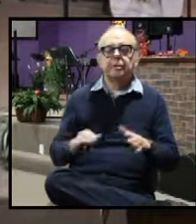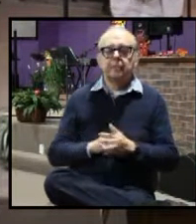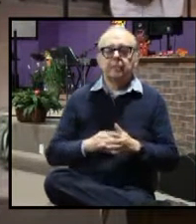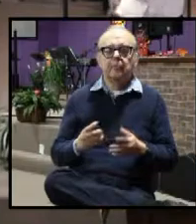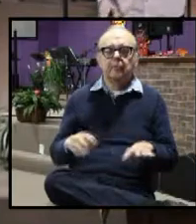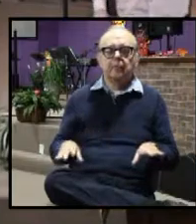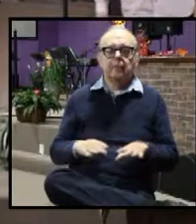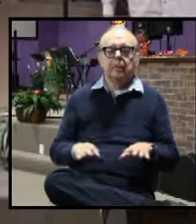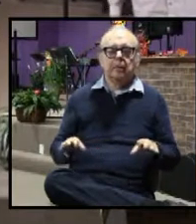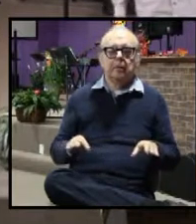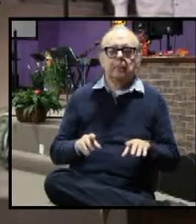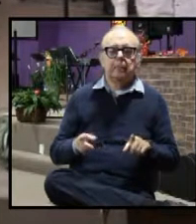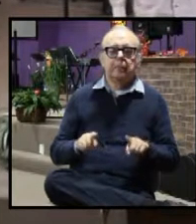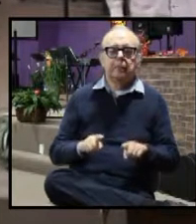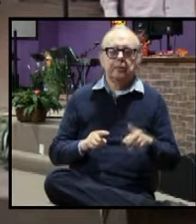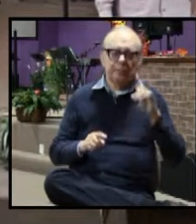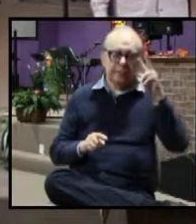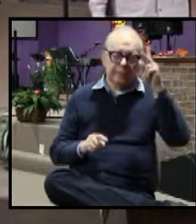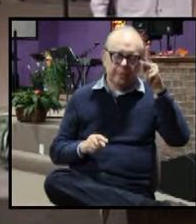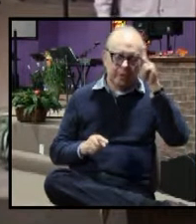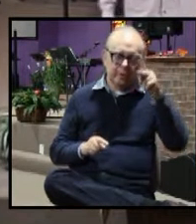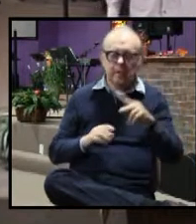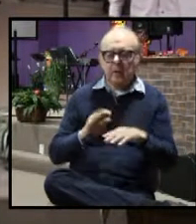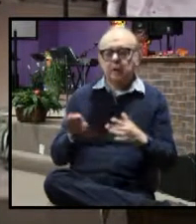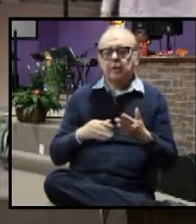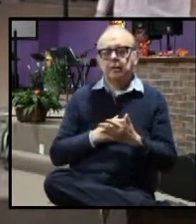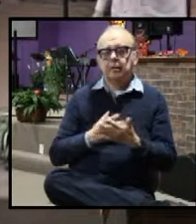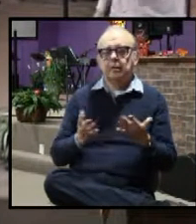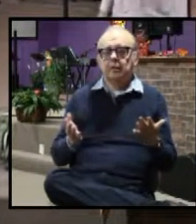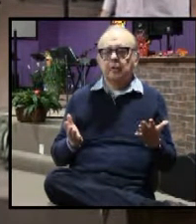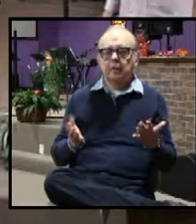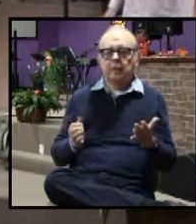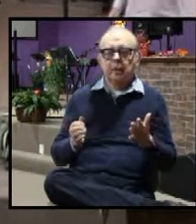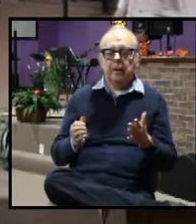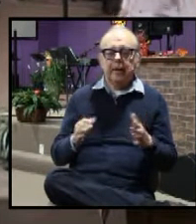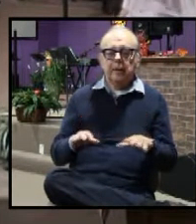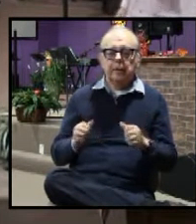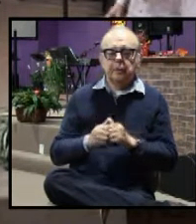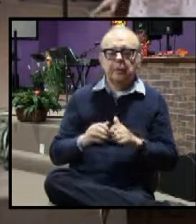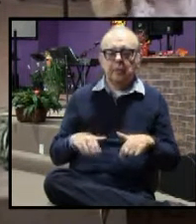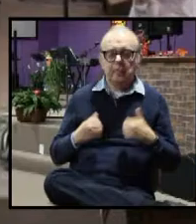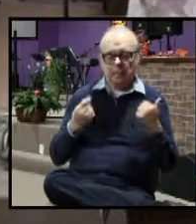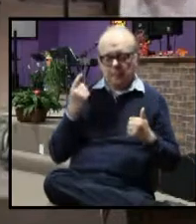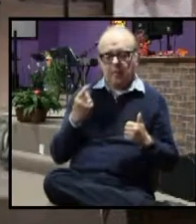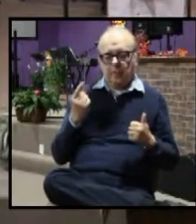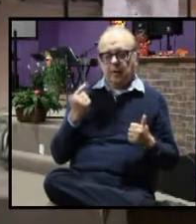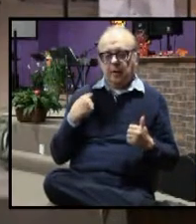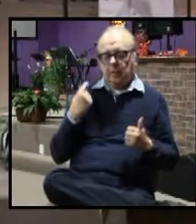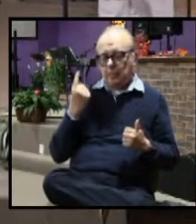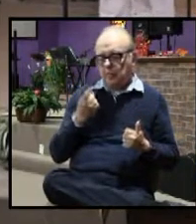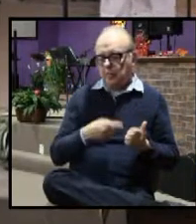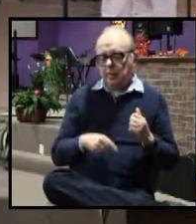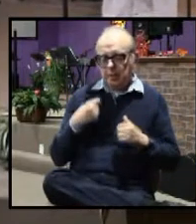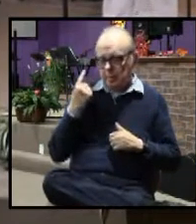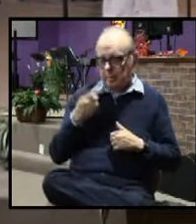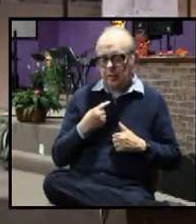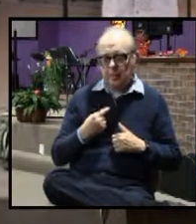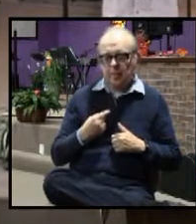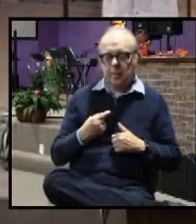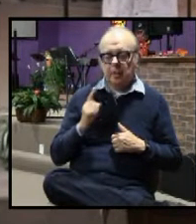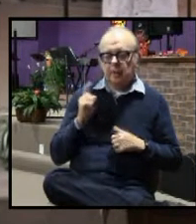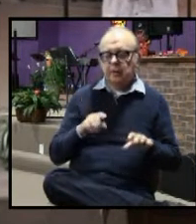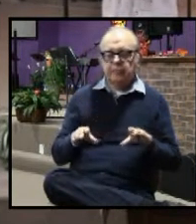That's what we do when we do the philosophical and the other things that we do with our life. We think this is what it looks like